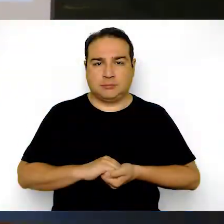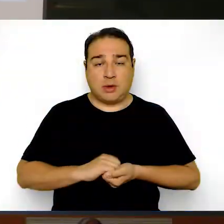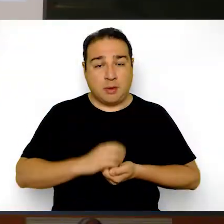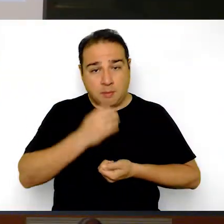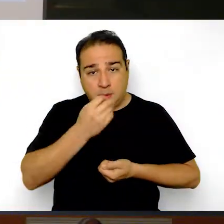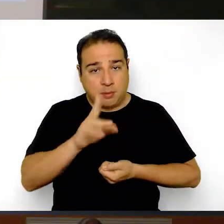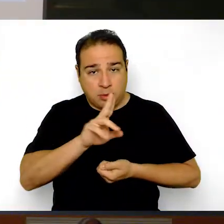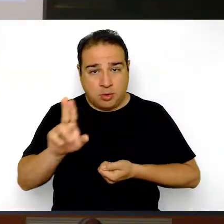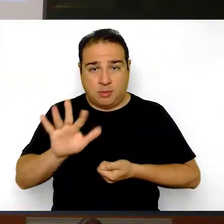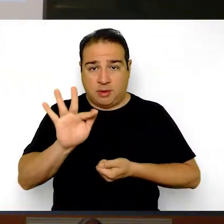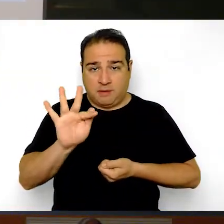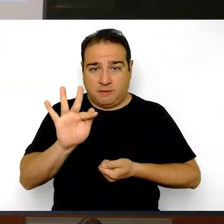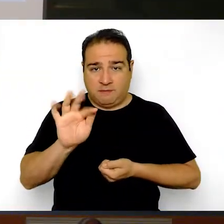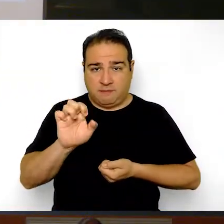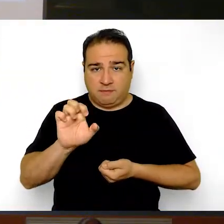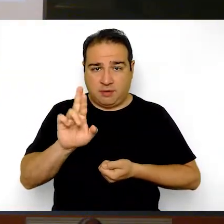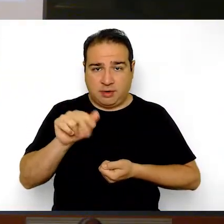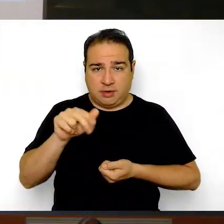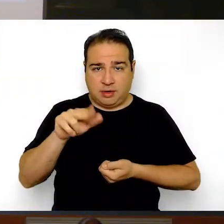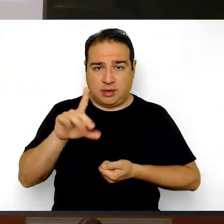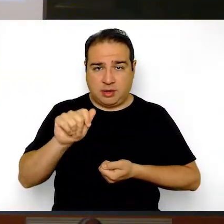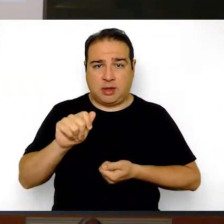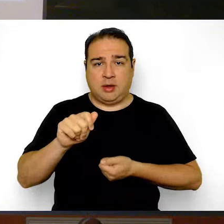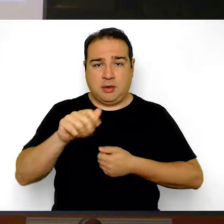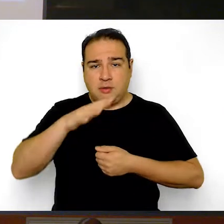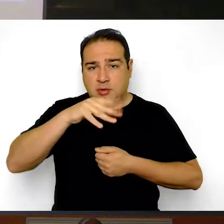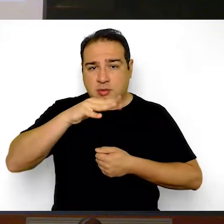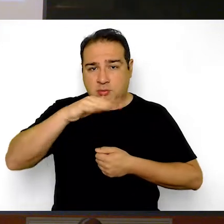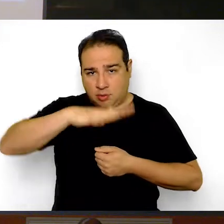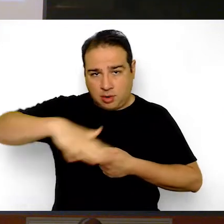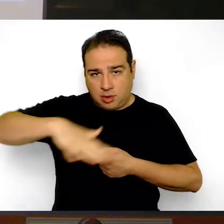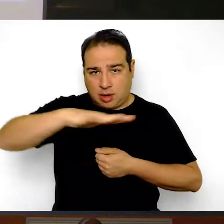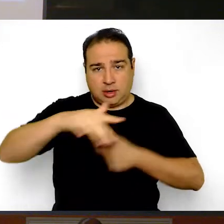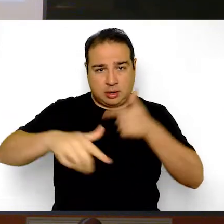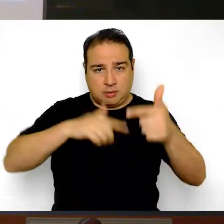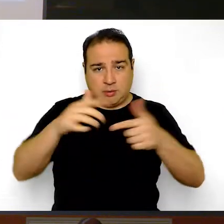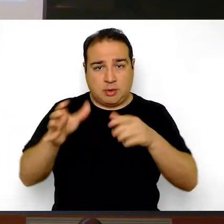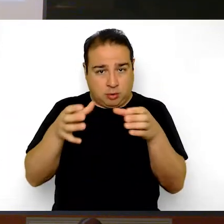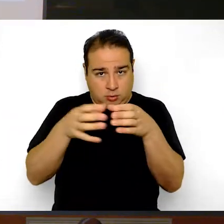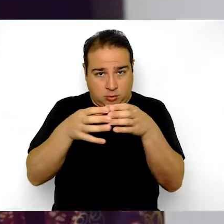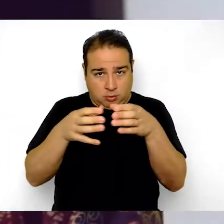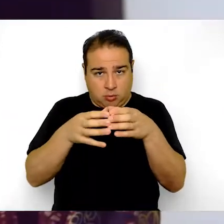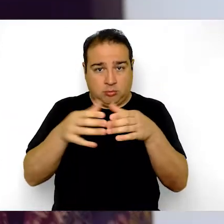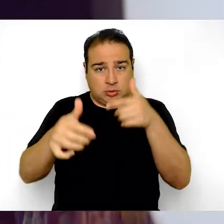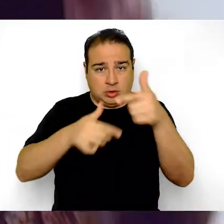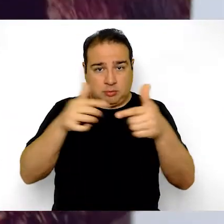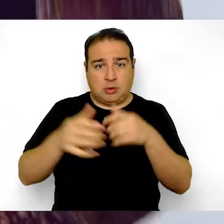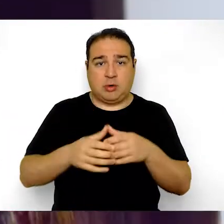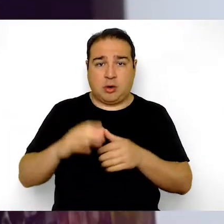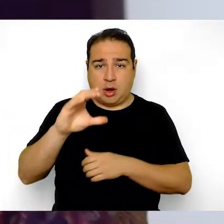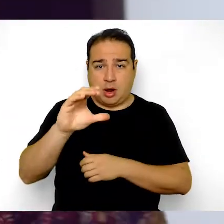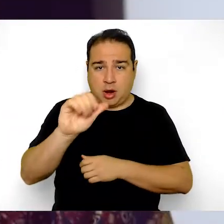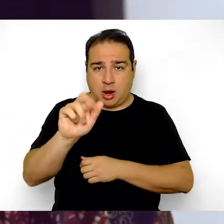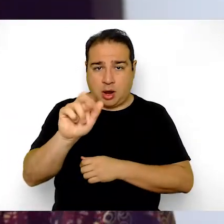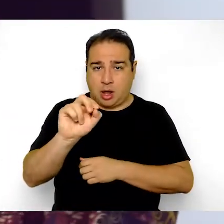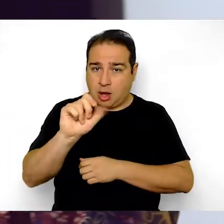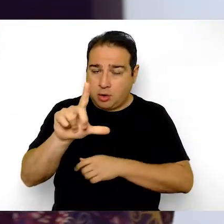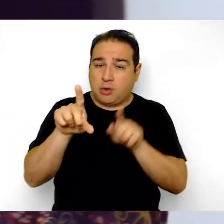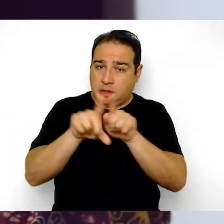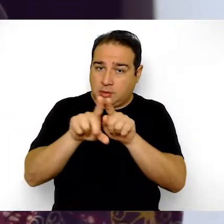My name is Fernanda, I'm working at SMU. We are here with a team that is composed by Carol and